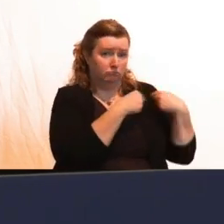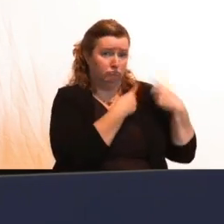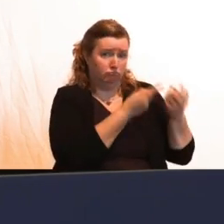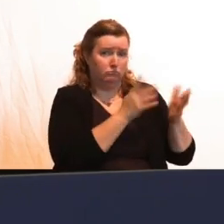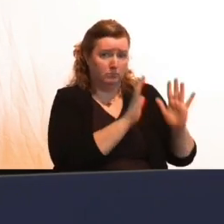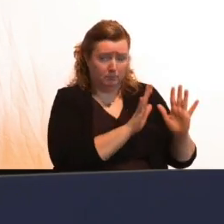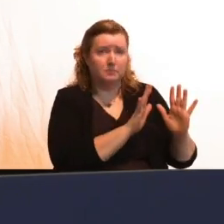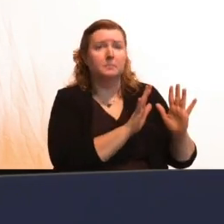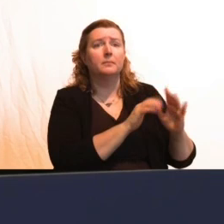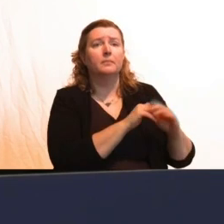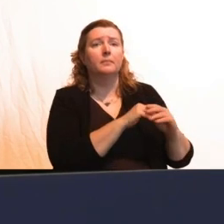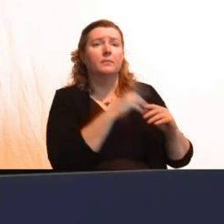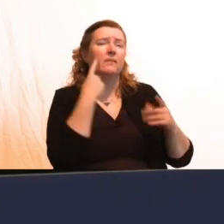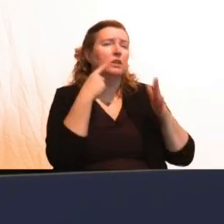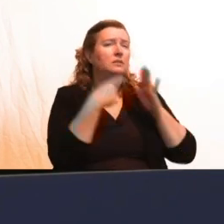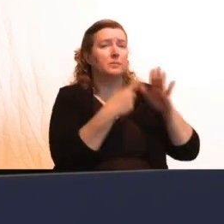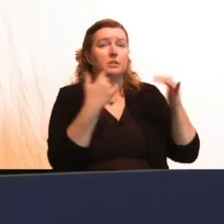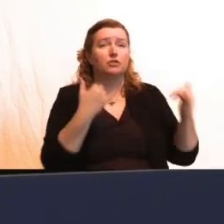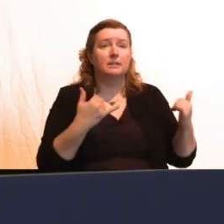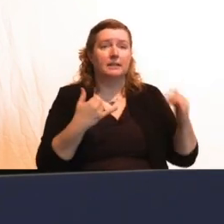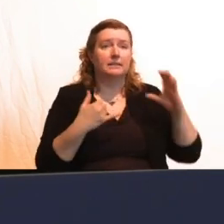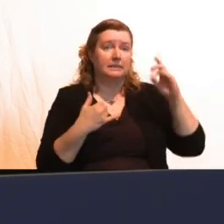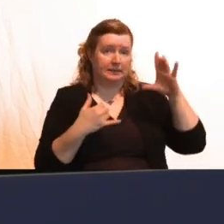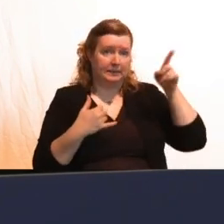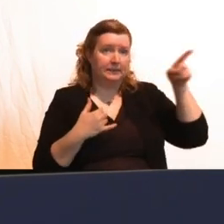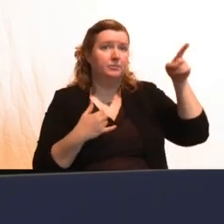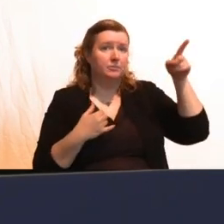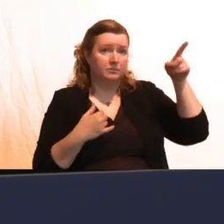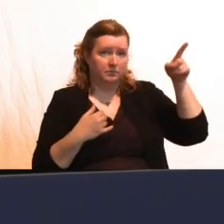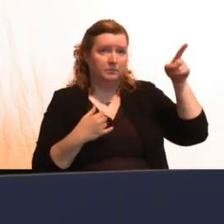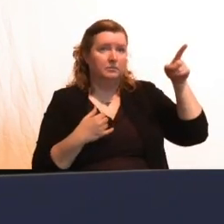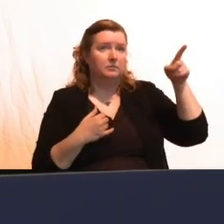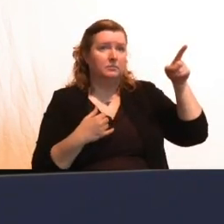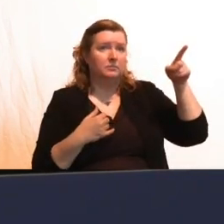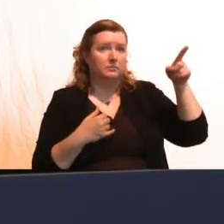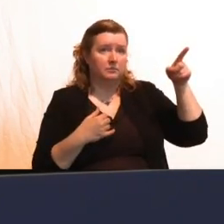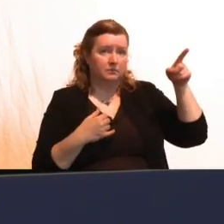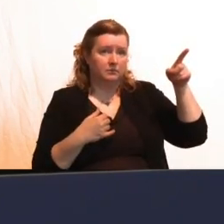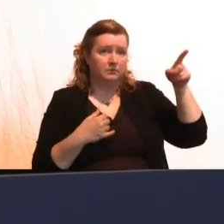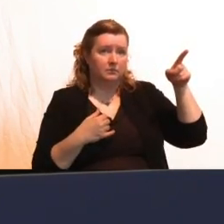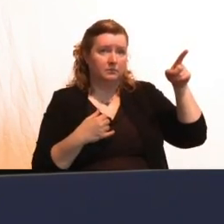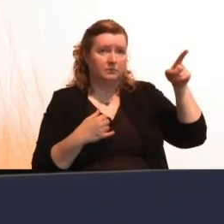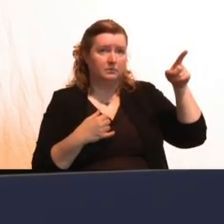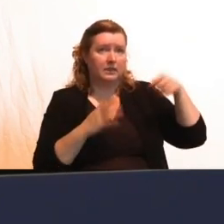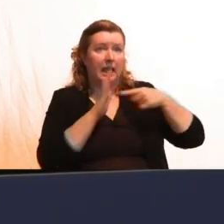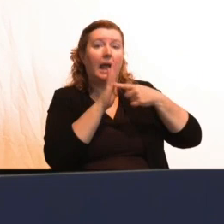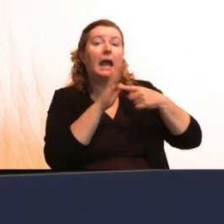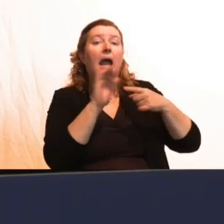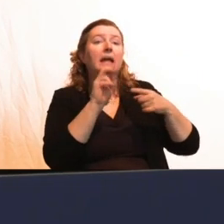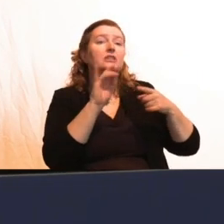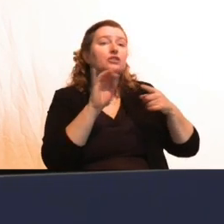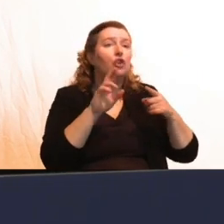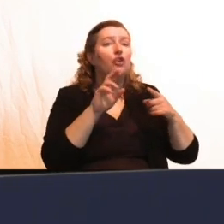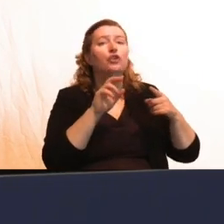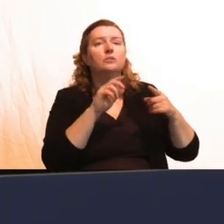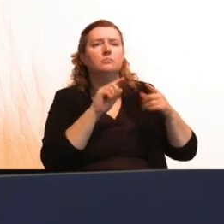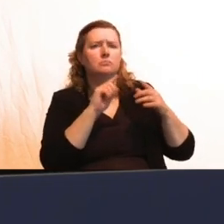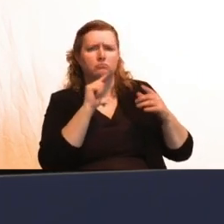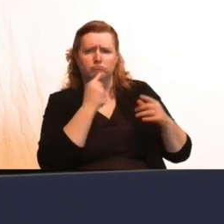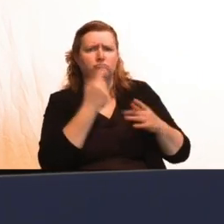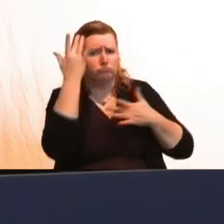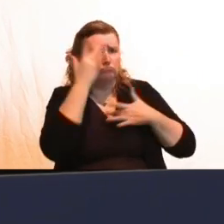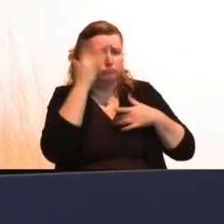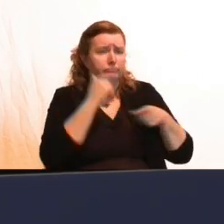reflective of elements such as severity of disease, for example, because we have a lot of things that we now have now